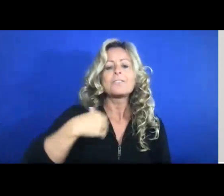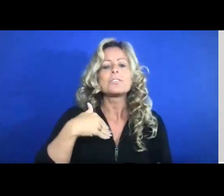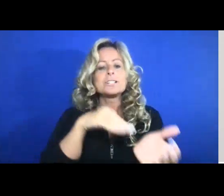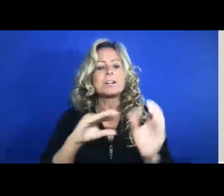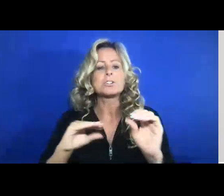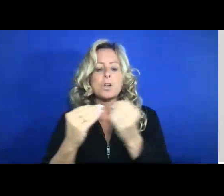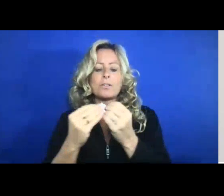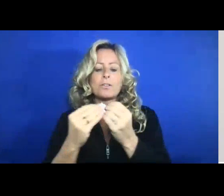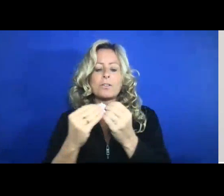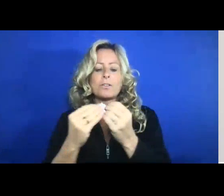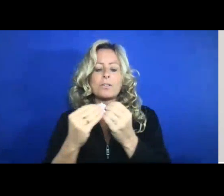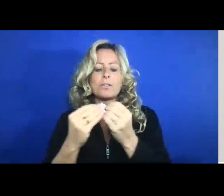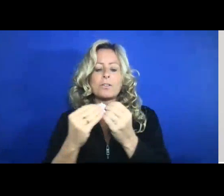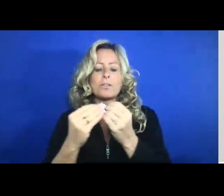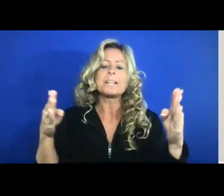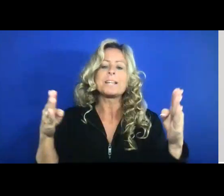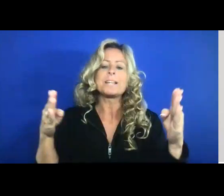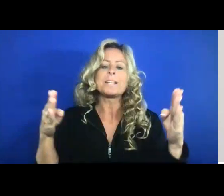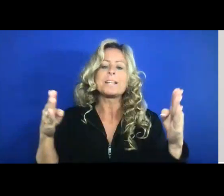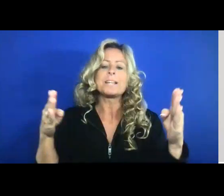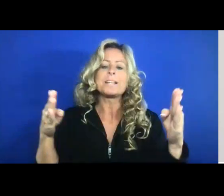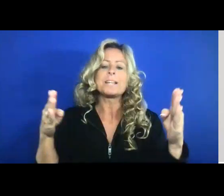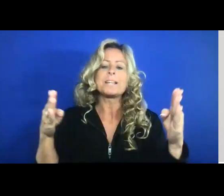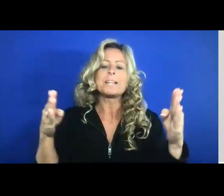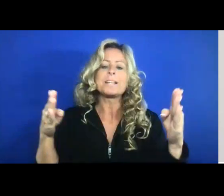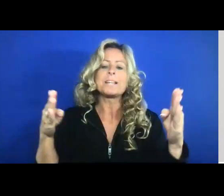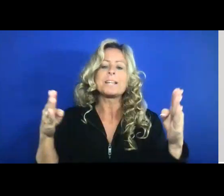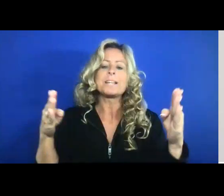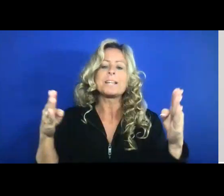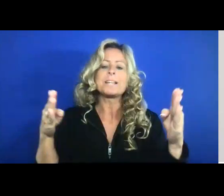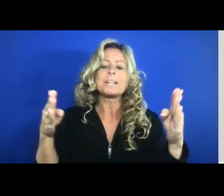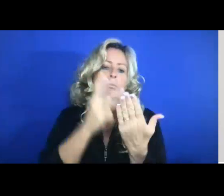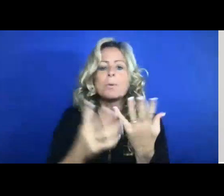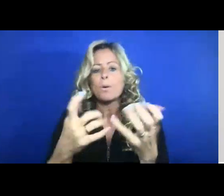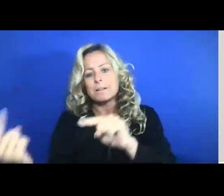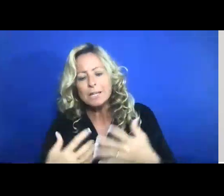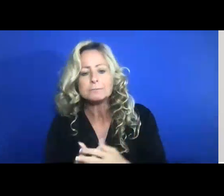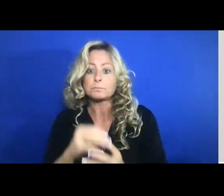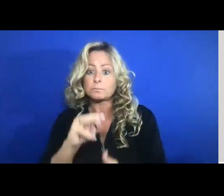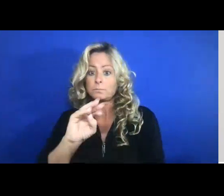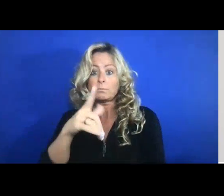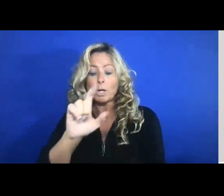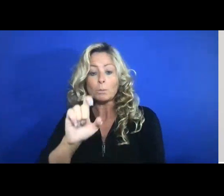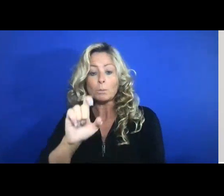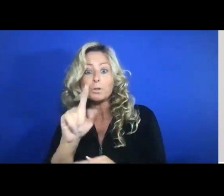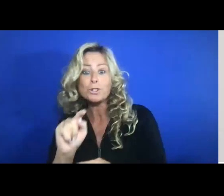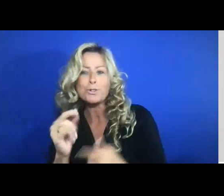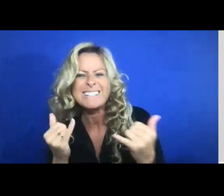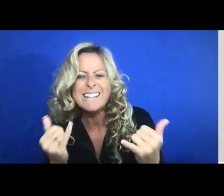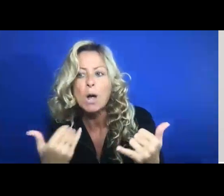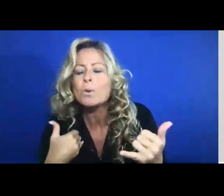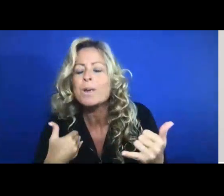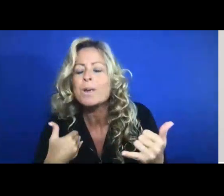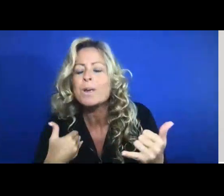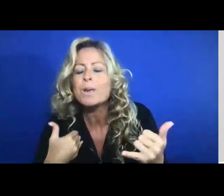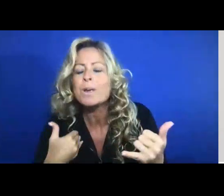to open, an opioid treatment program wanting to come in, mobile units. We now have